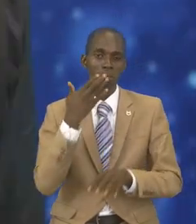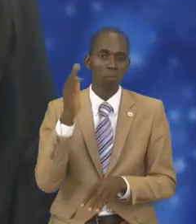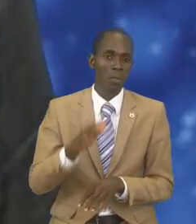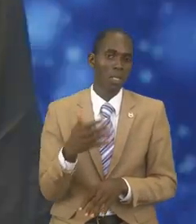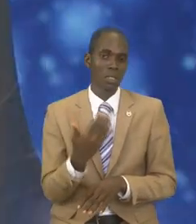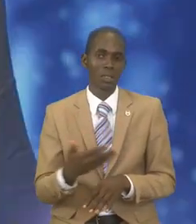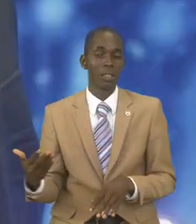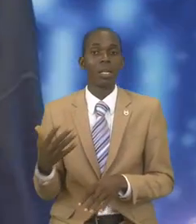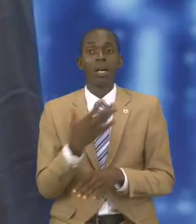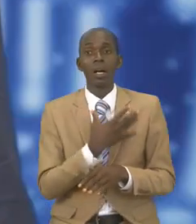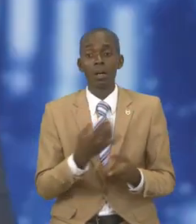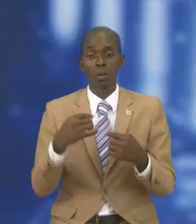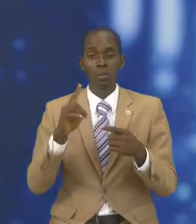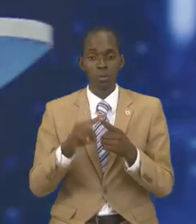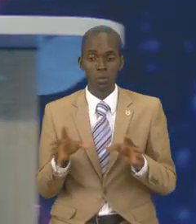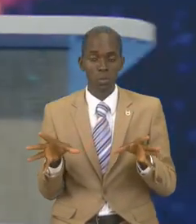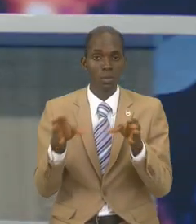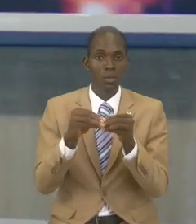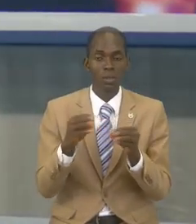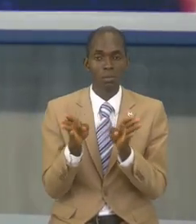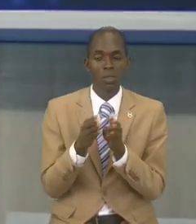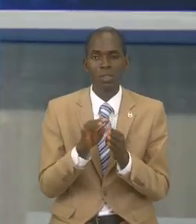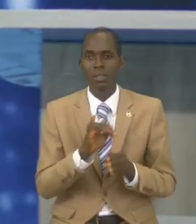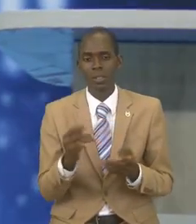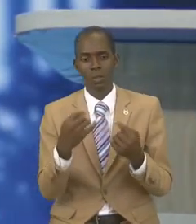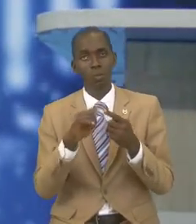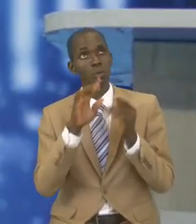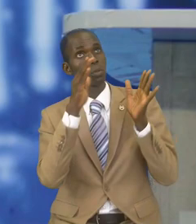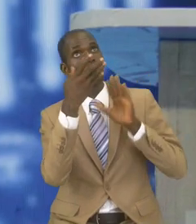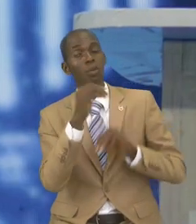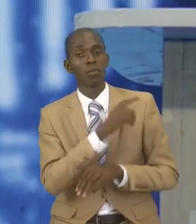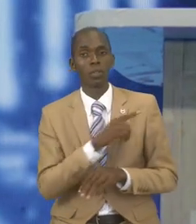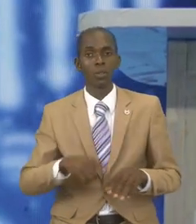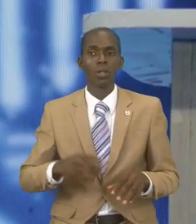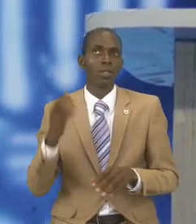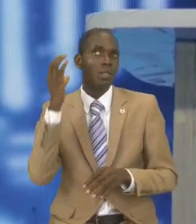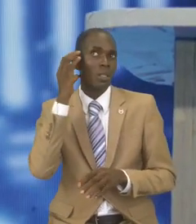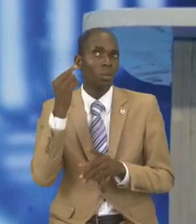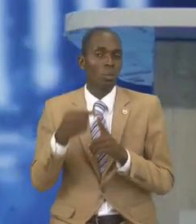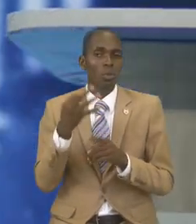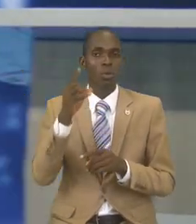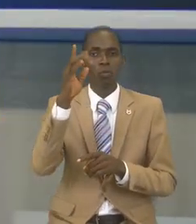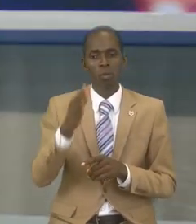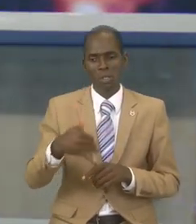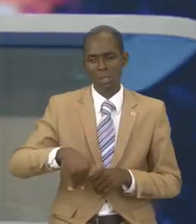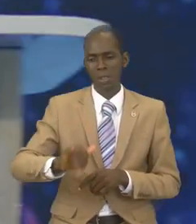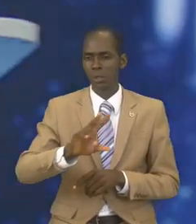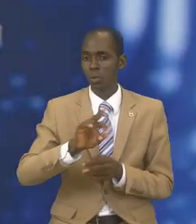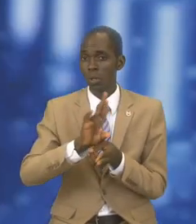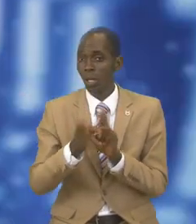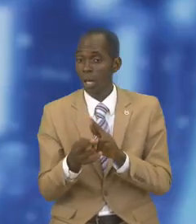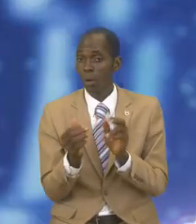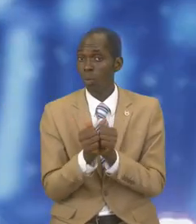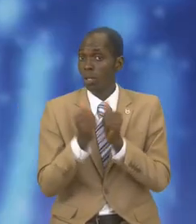And they come to conference, and they come in the presence of God, and they hear the word of God. There's no repentance, and without